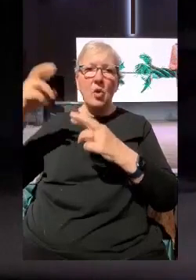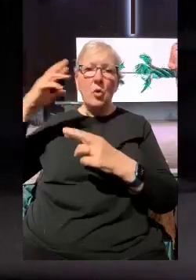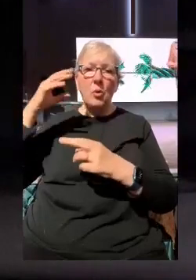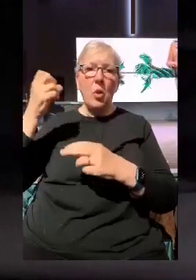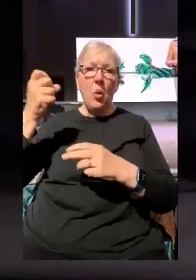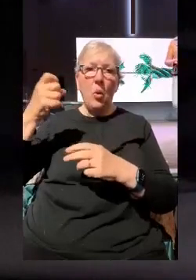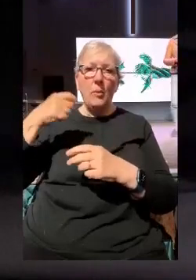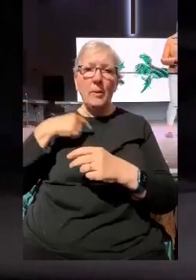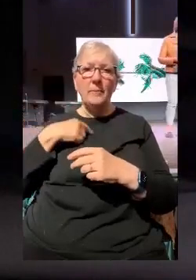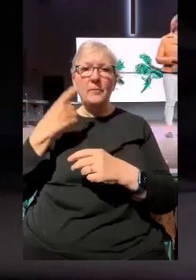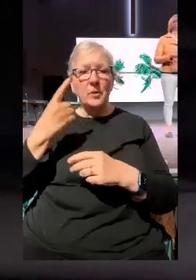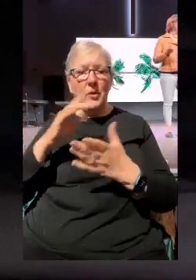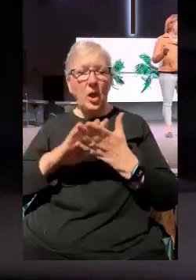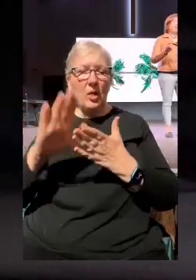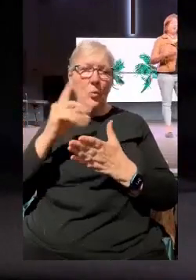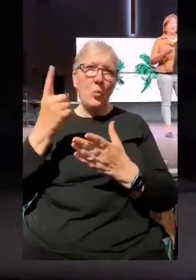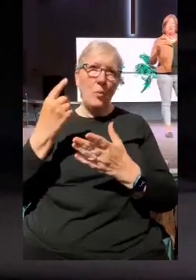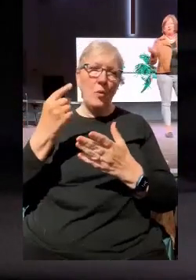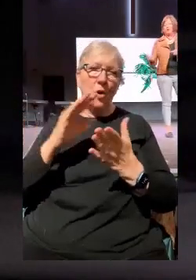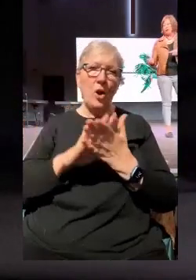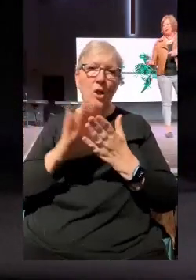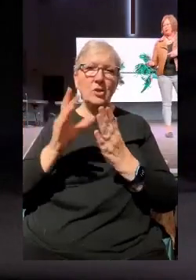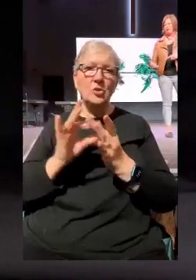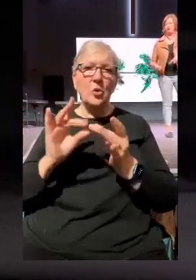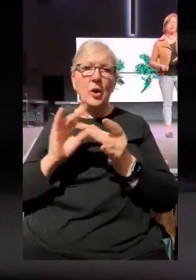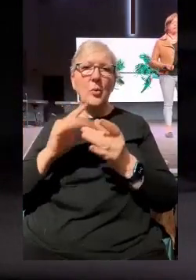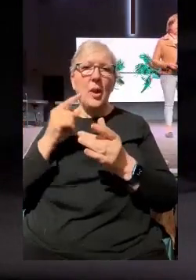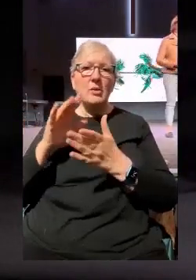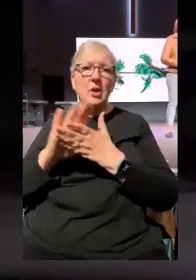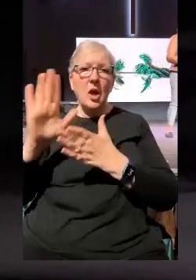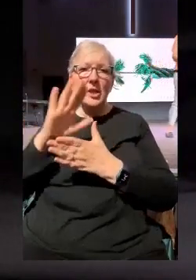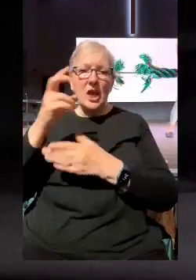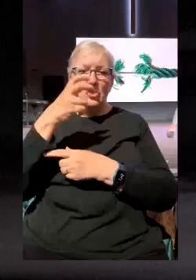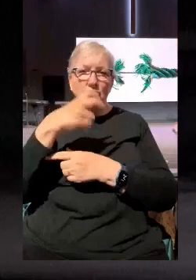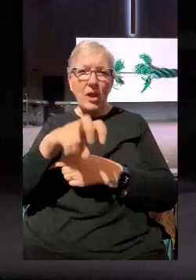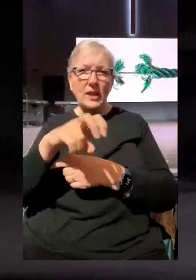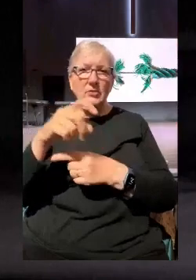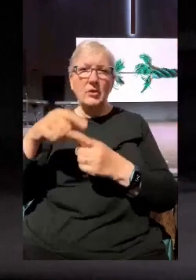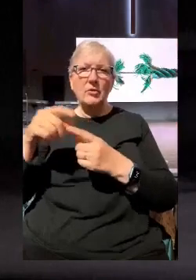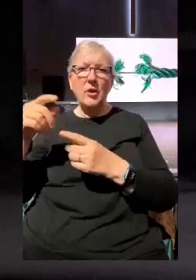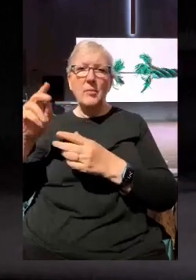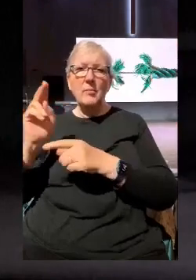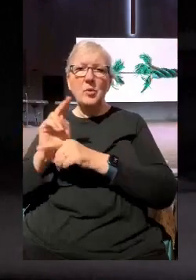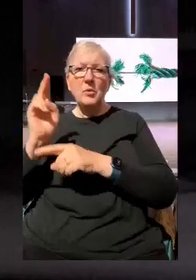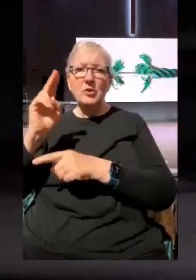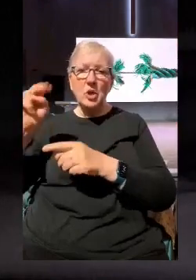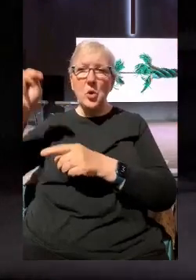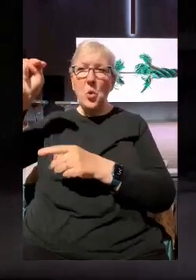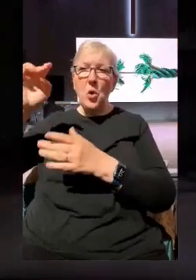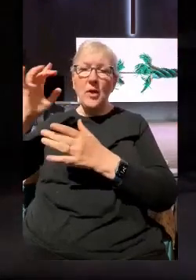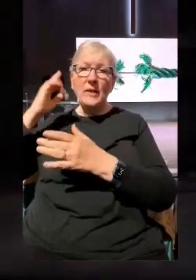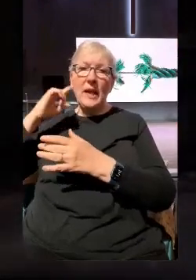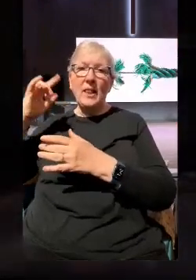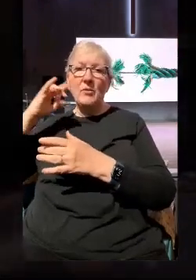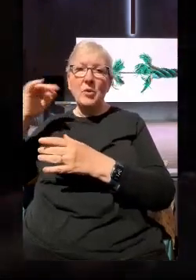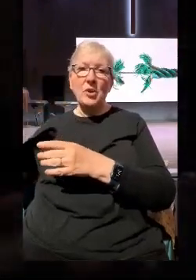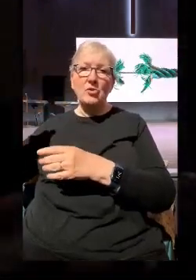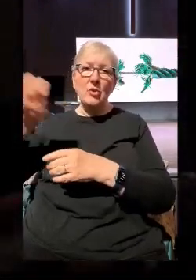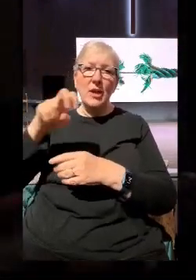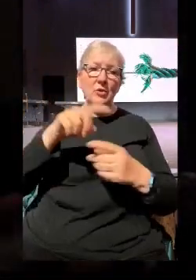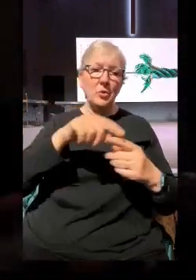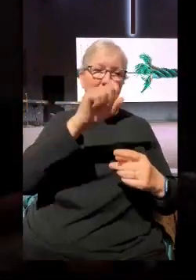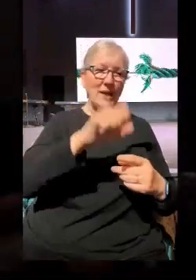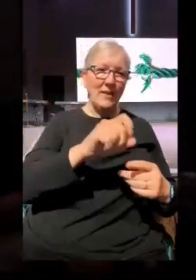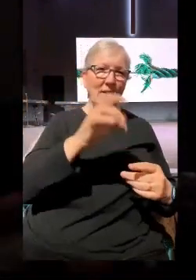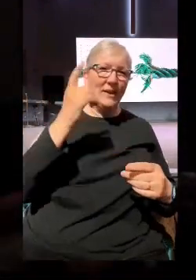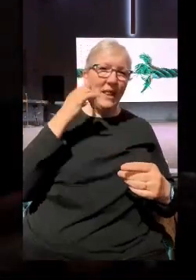college stories, I transferred from a university in the north of California to a university in Southern California. I did not want to do this, but I changed my major and I had no